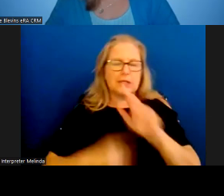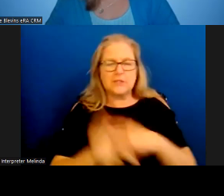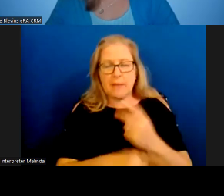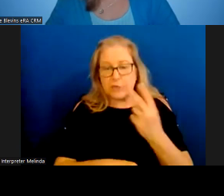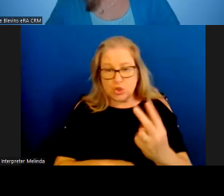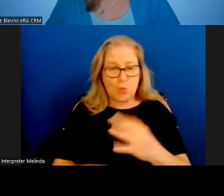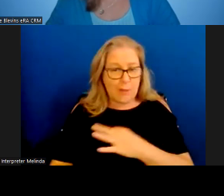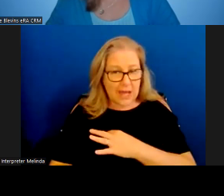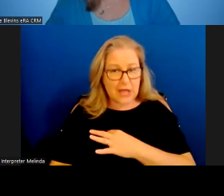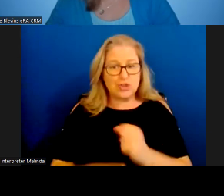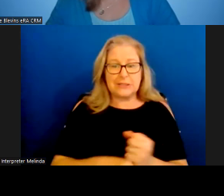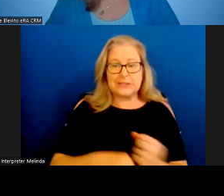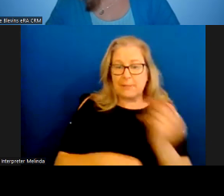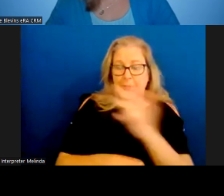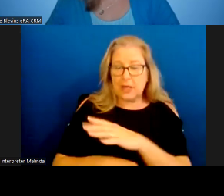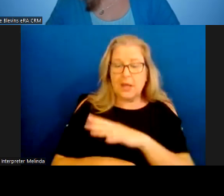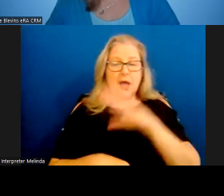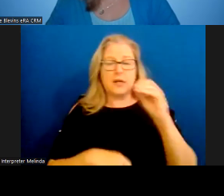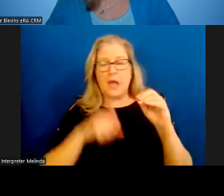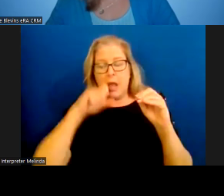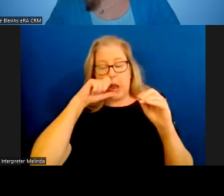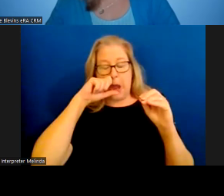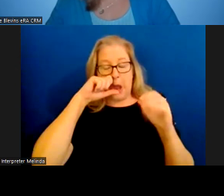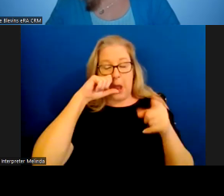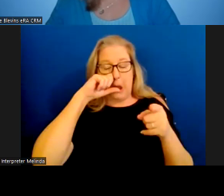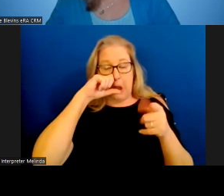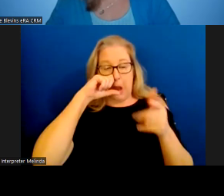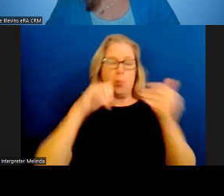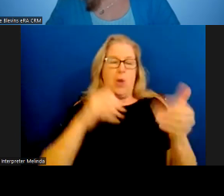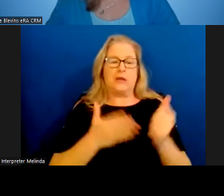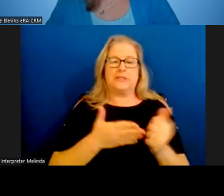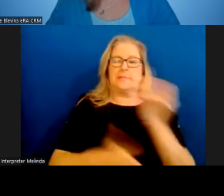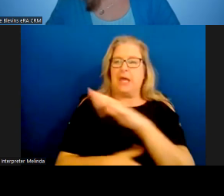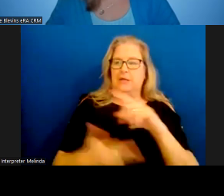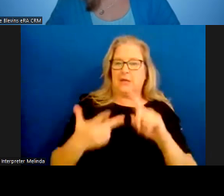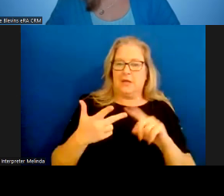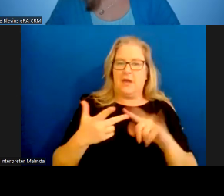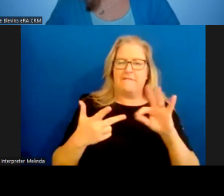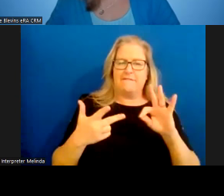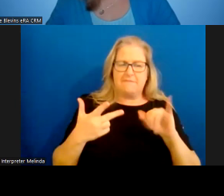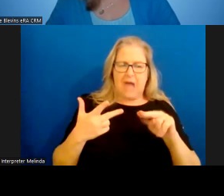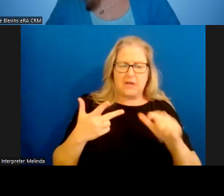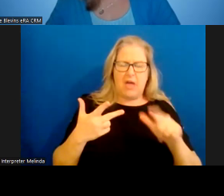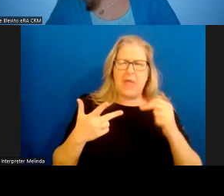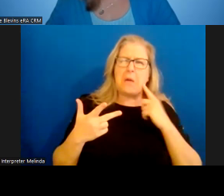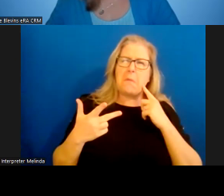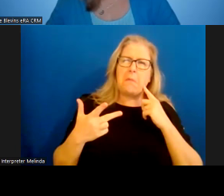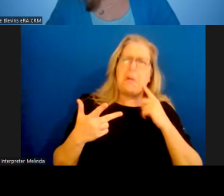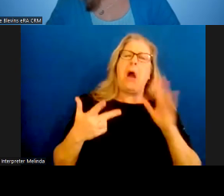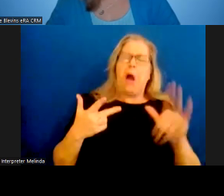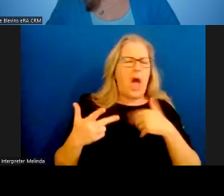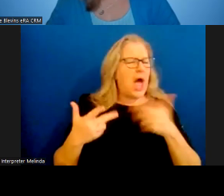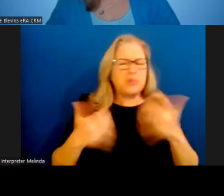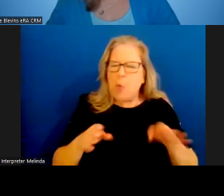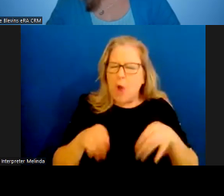application submitted and went ahead and just submitted a final RPPR. And then you decide, you know what, I don't want to close out, I actually